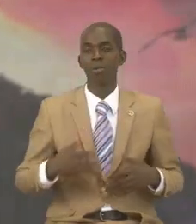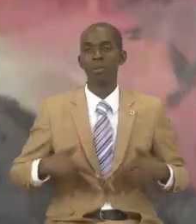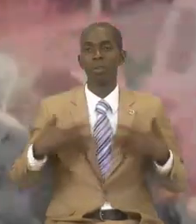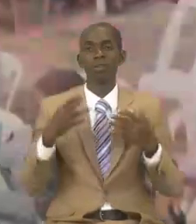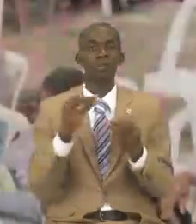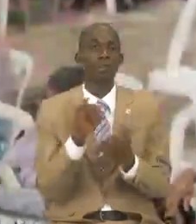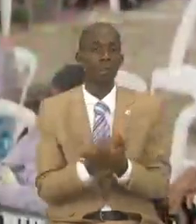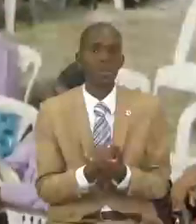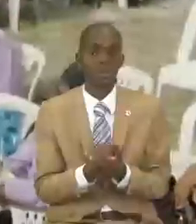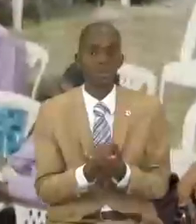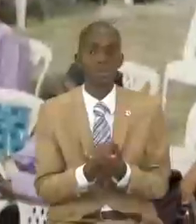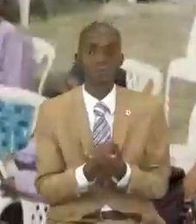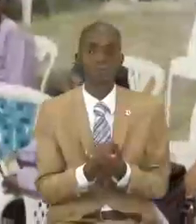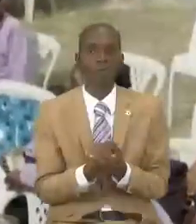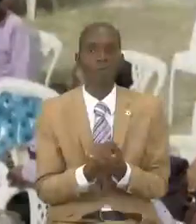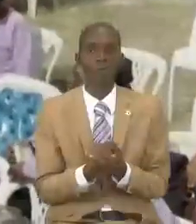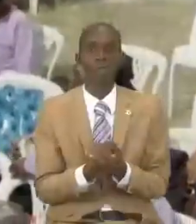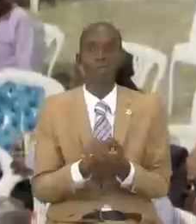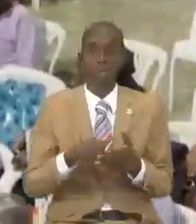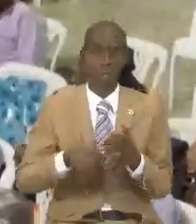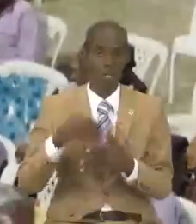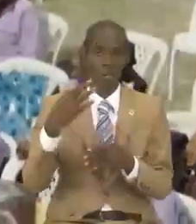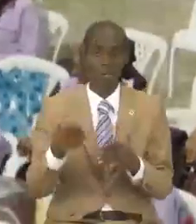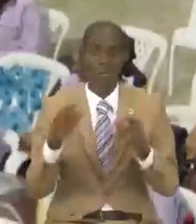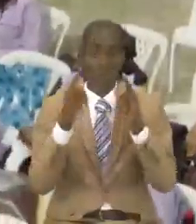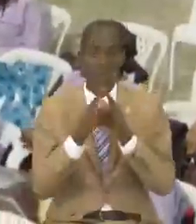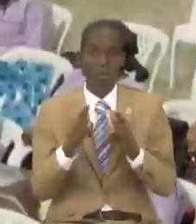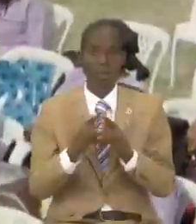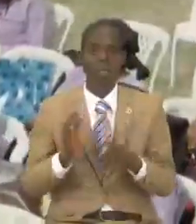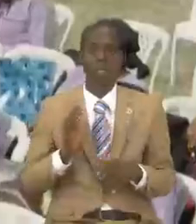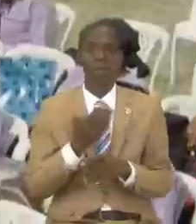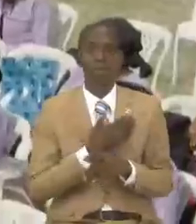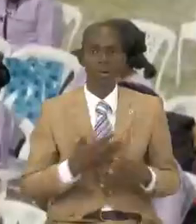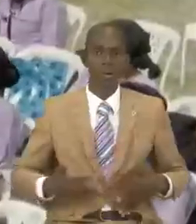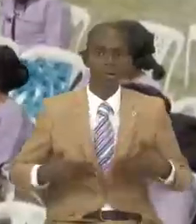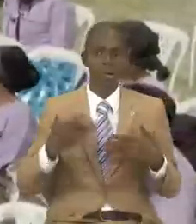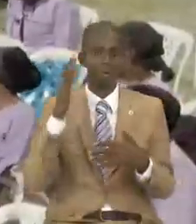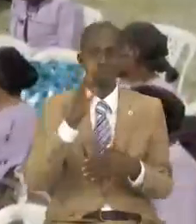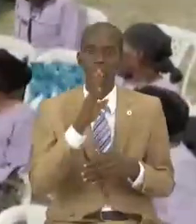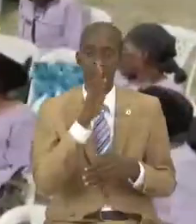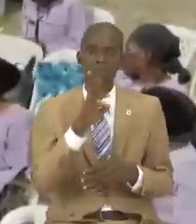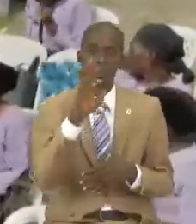that for the retreat, our lives will be renewed,